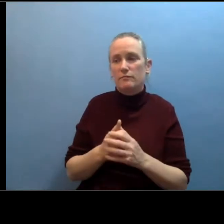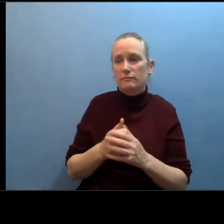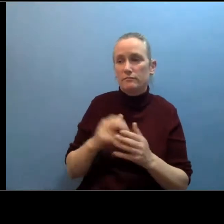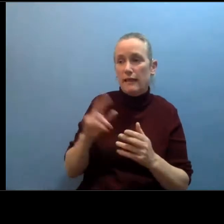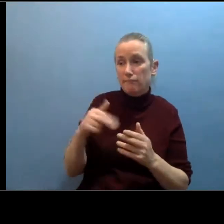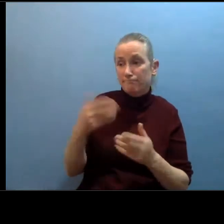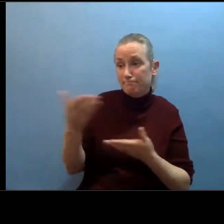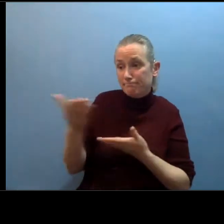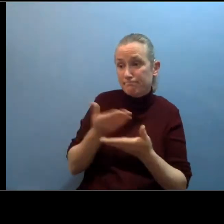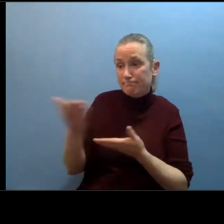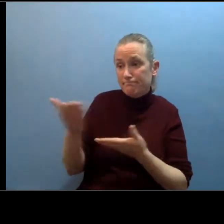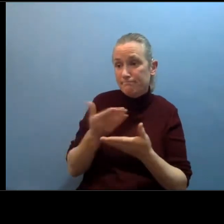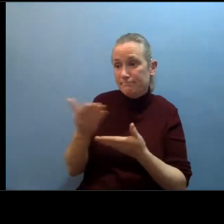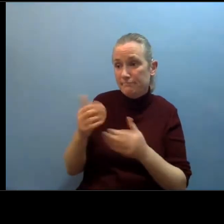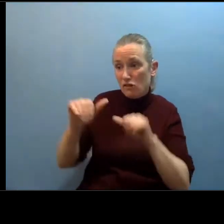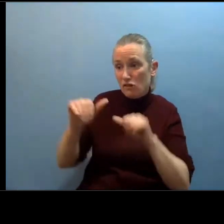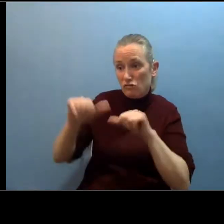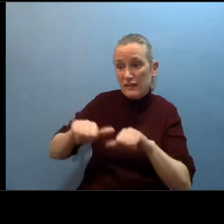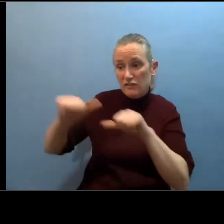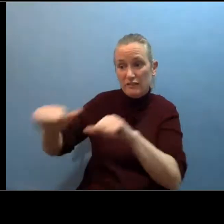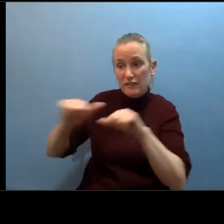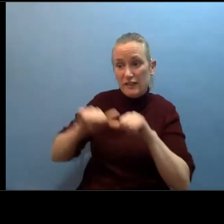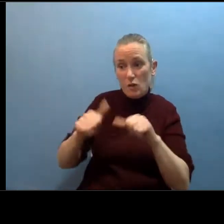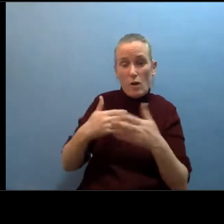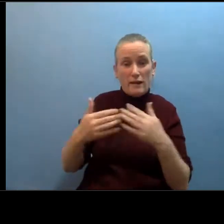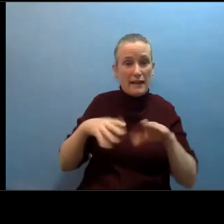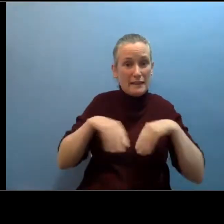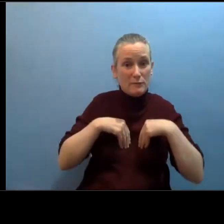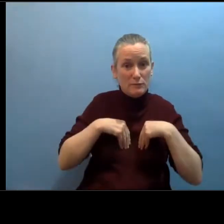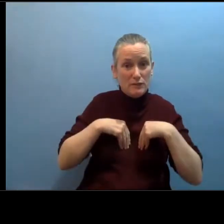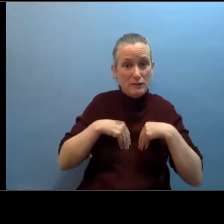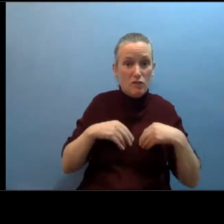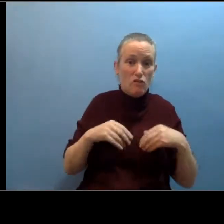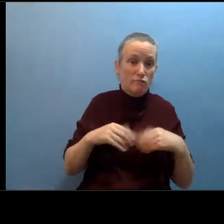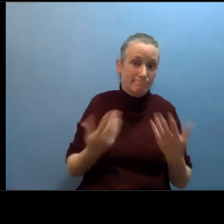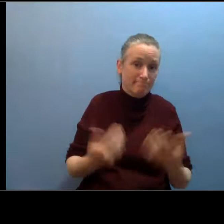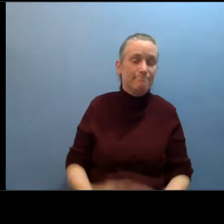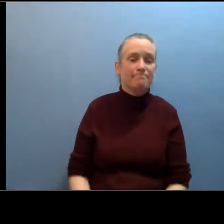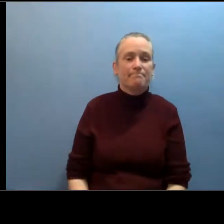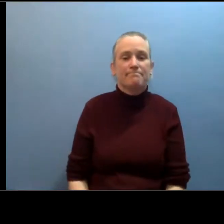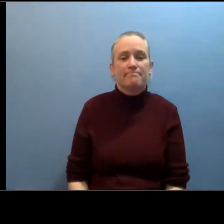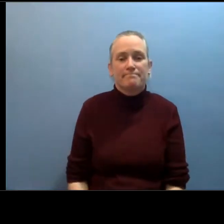some arrangement or agreement as to what's acceptable or not?